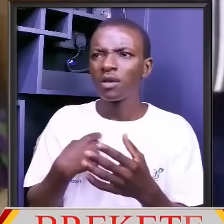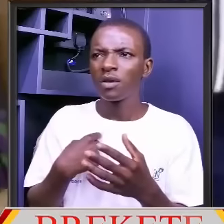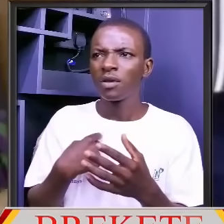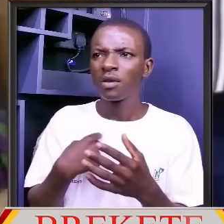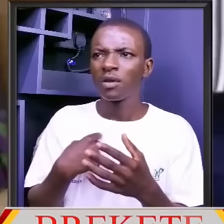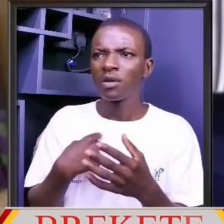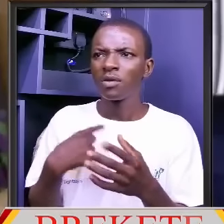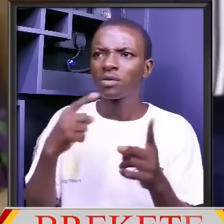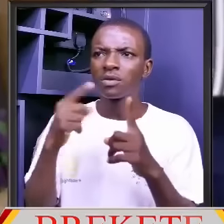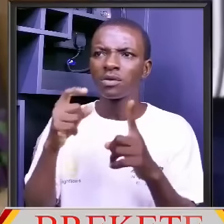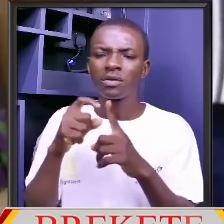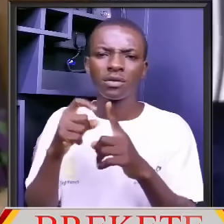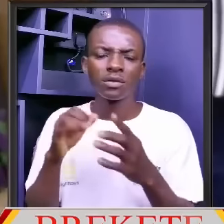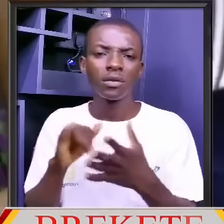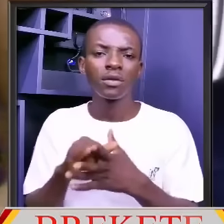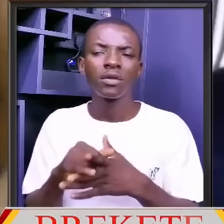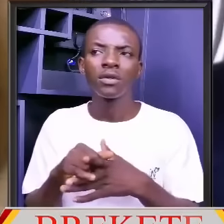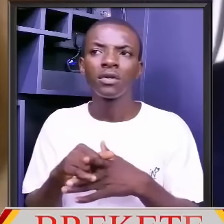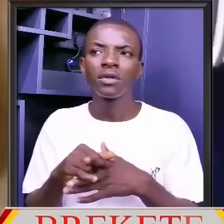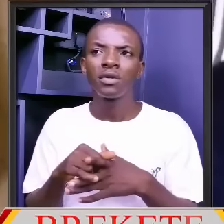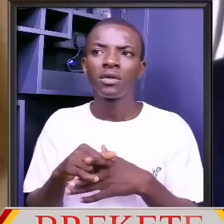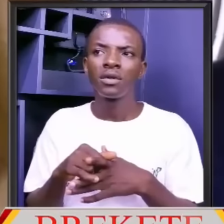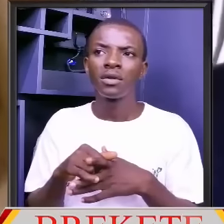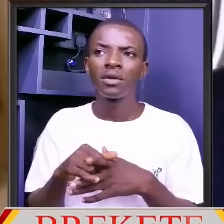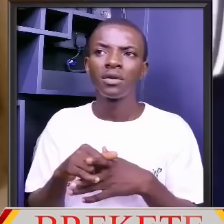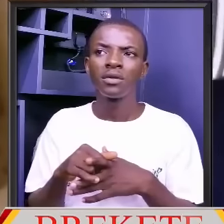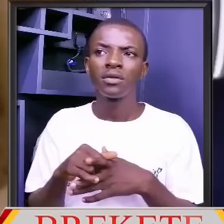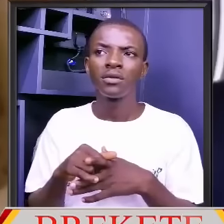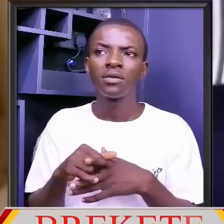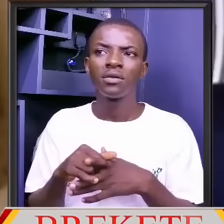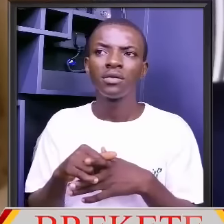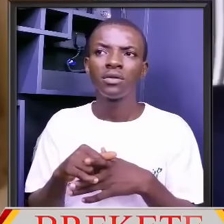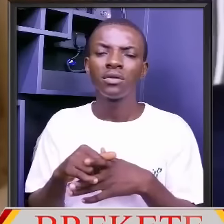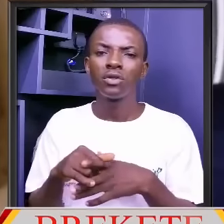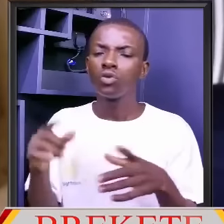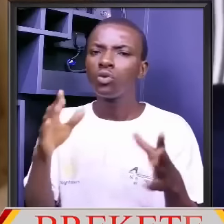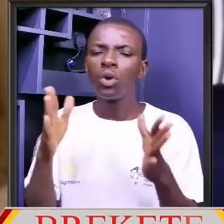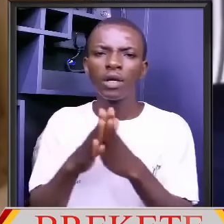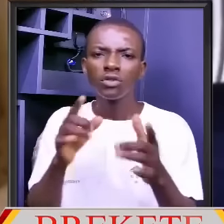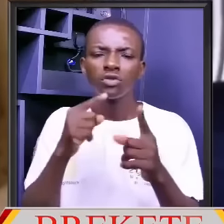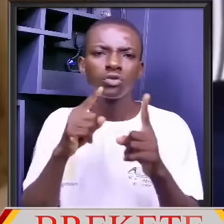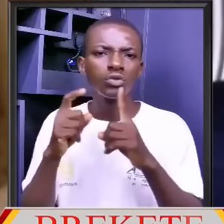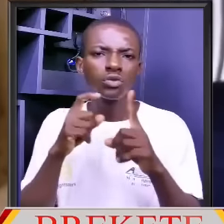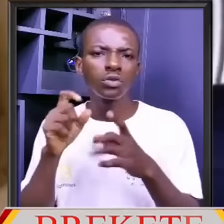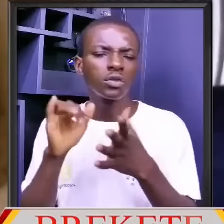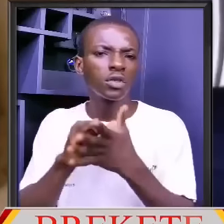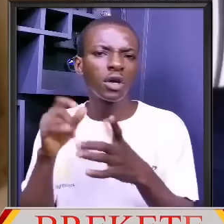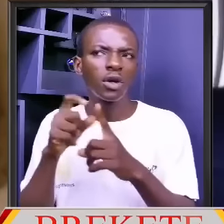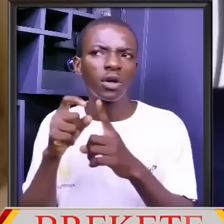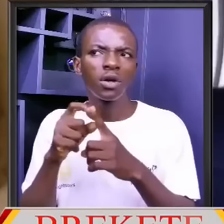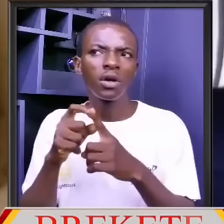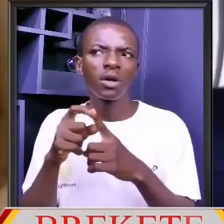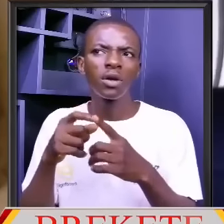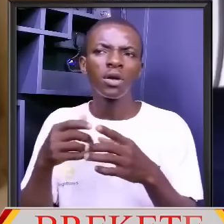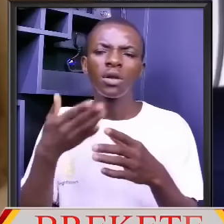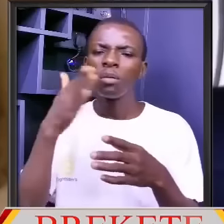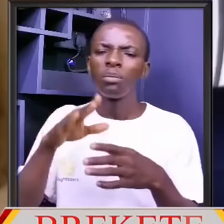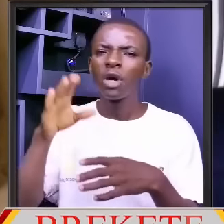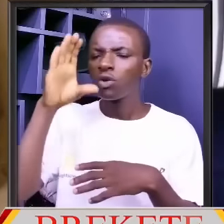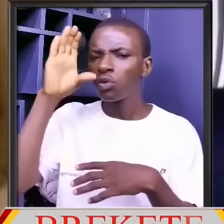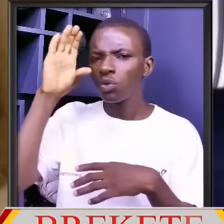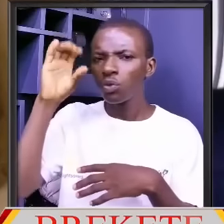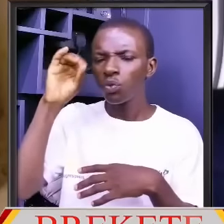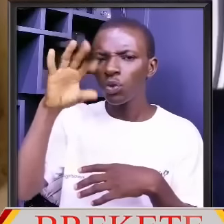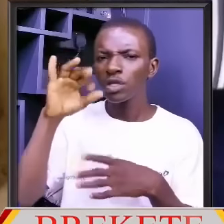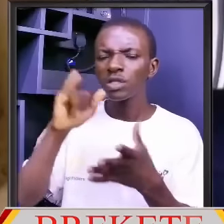make I talk that word? Hi. She tell you so. Ah, who send me make I talk that word? Me we be bad